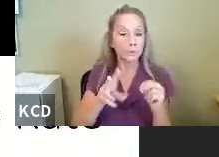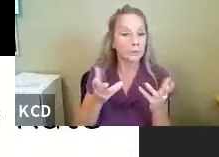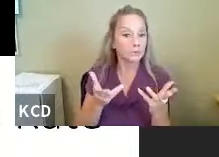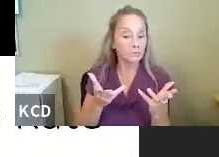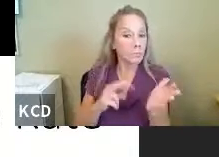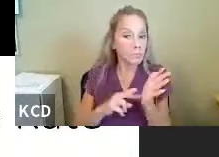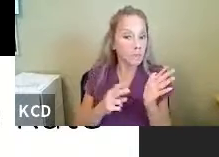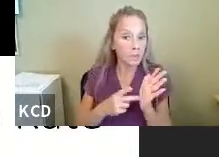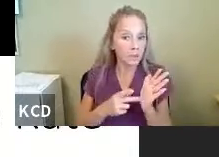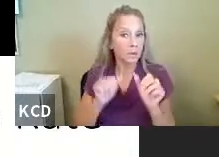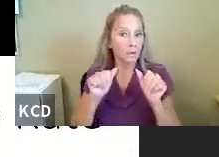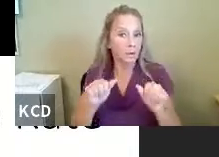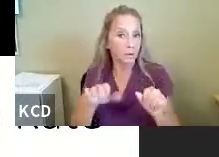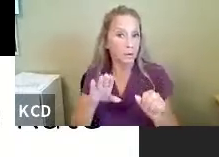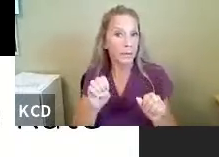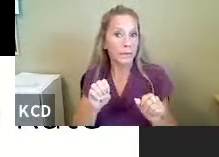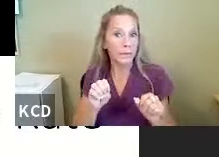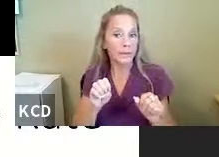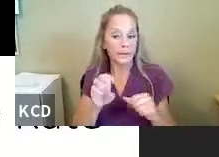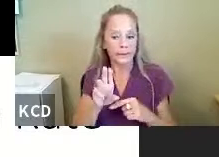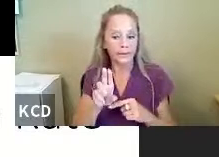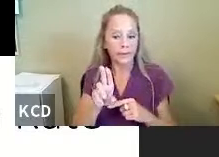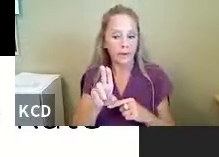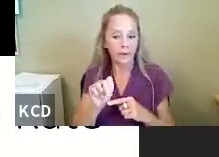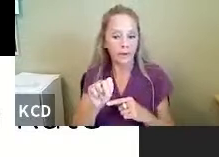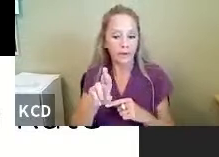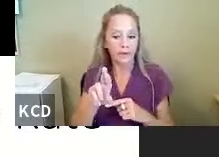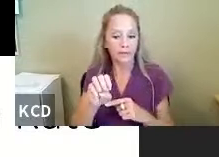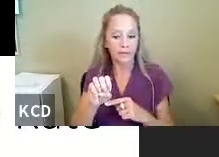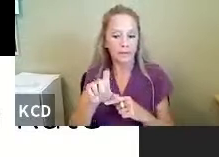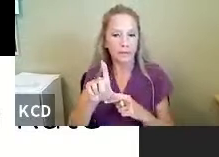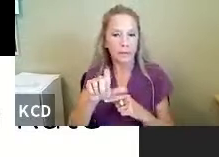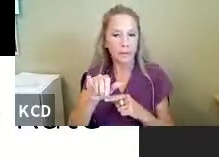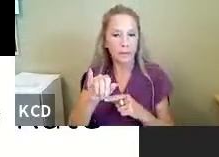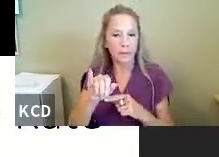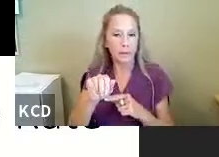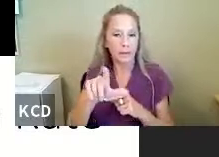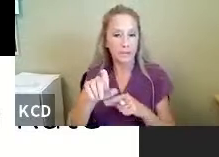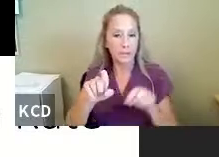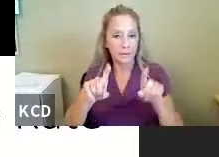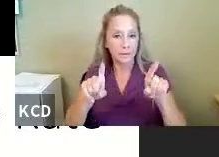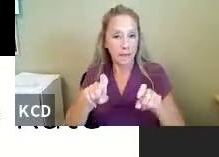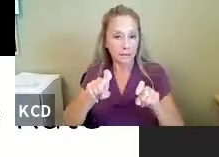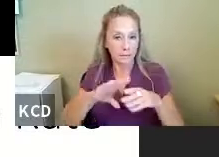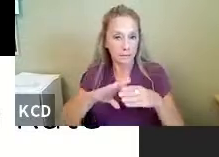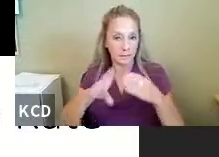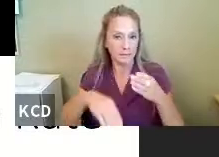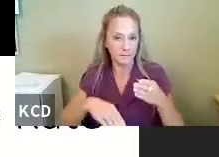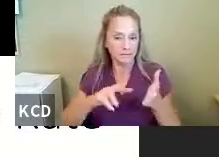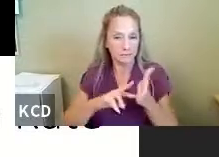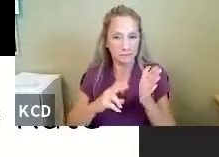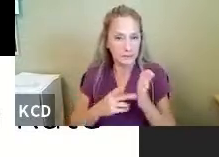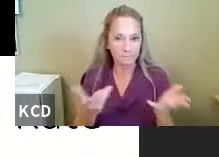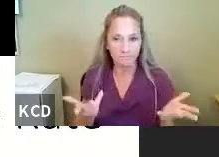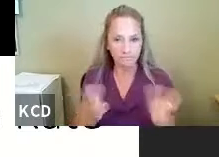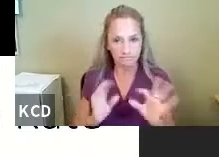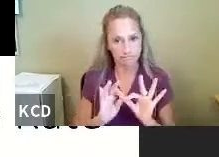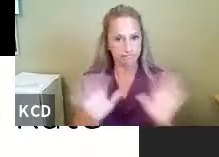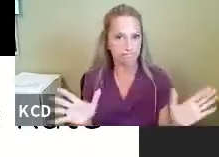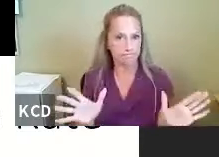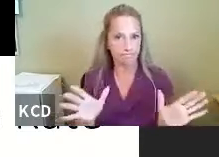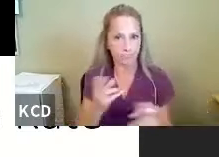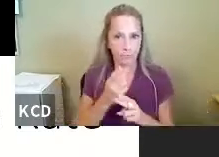there may have been some unreliability at that point. But what I see here it as something potentially